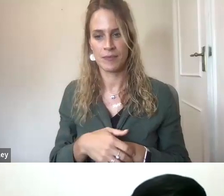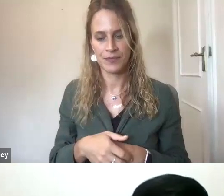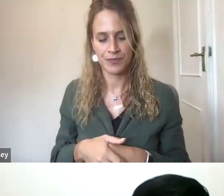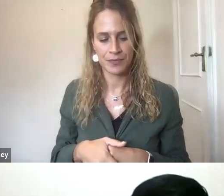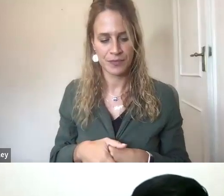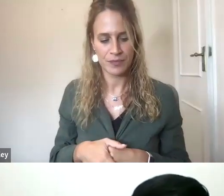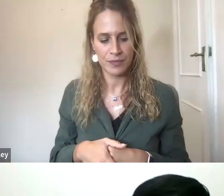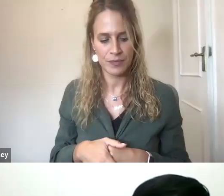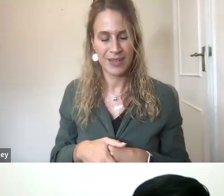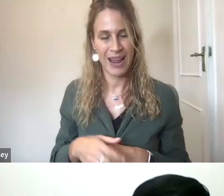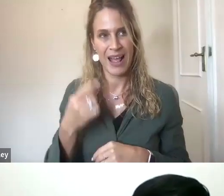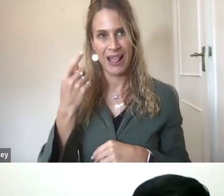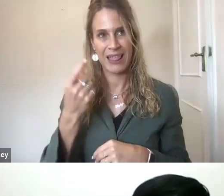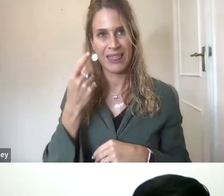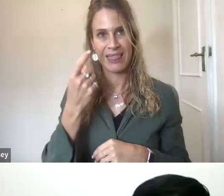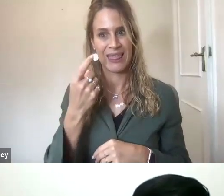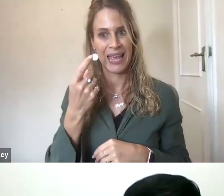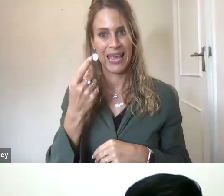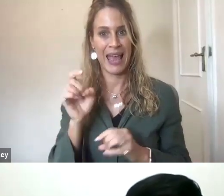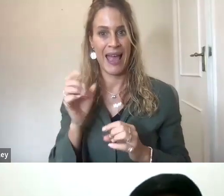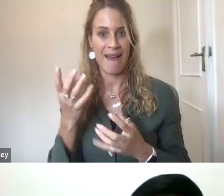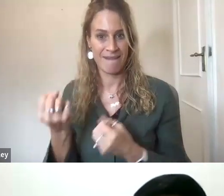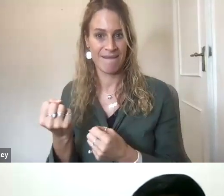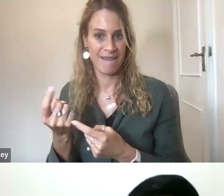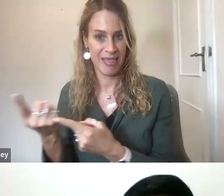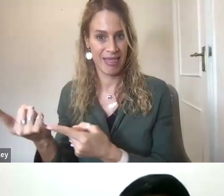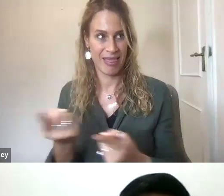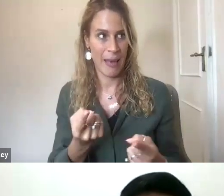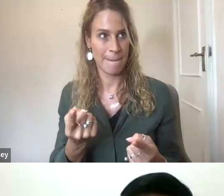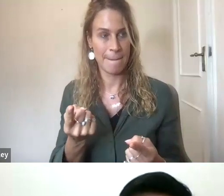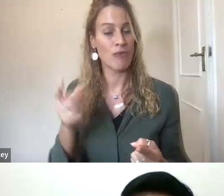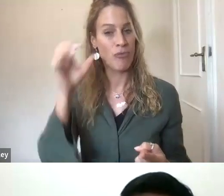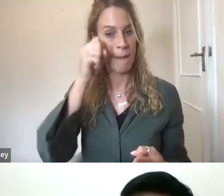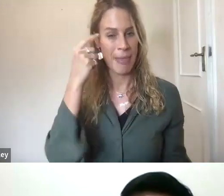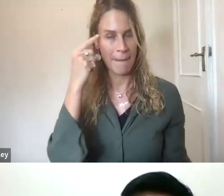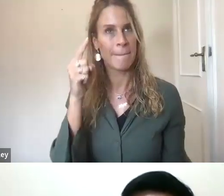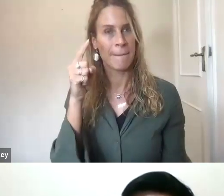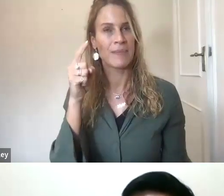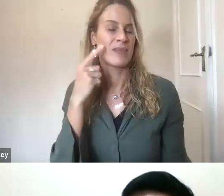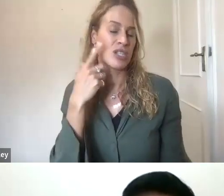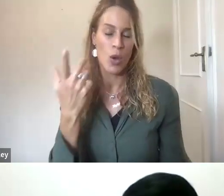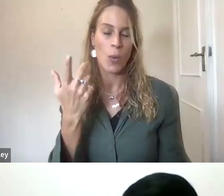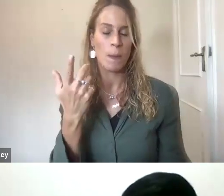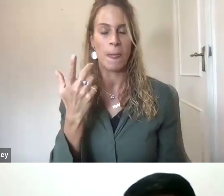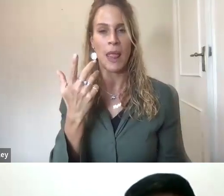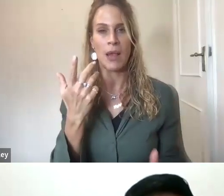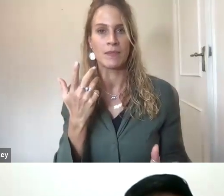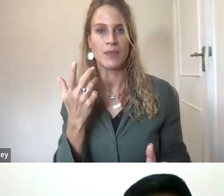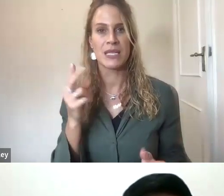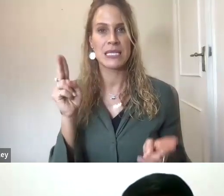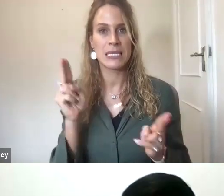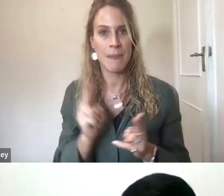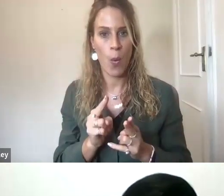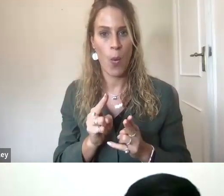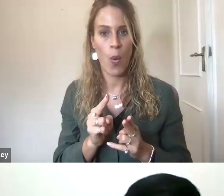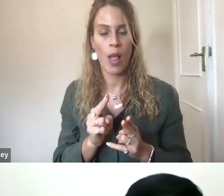I think those are the ones I can remember. But yeah, so it's basically, yeah, check out